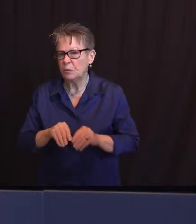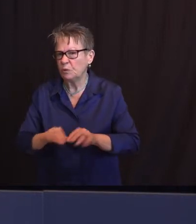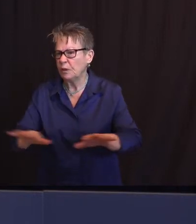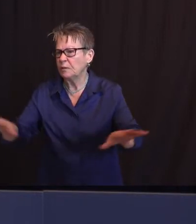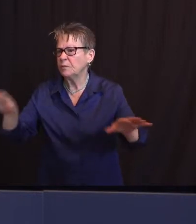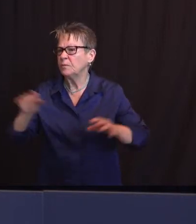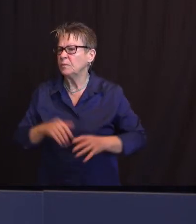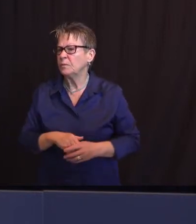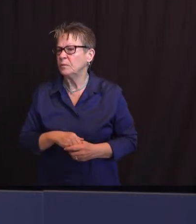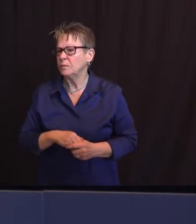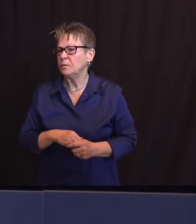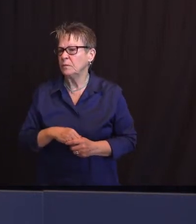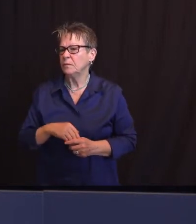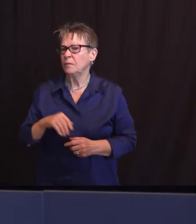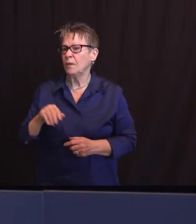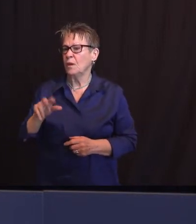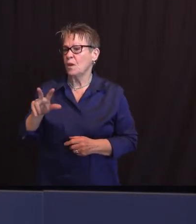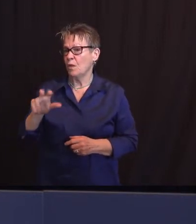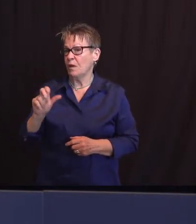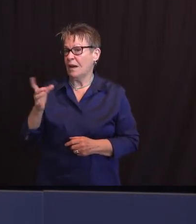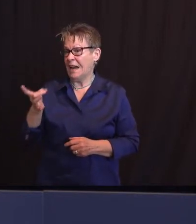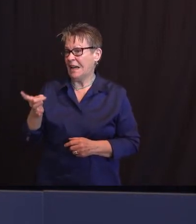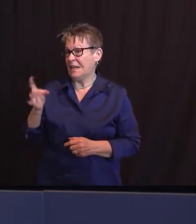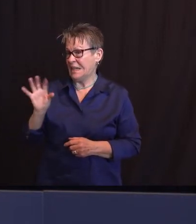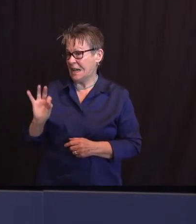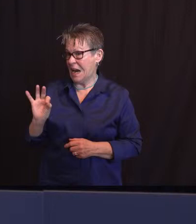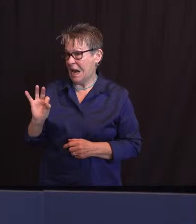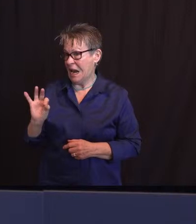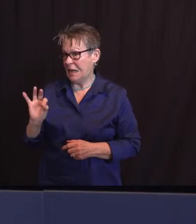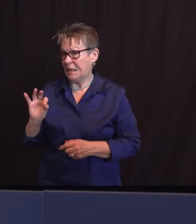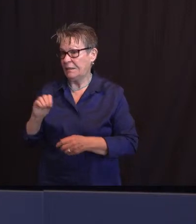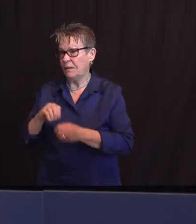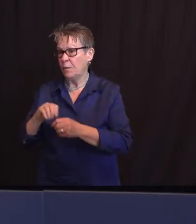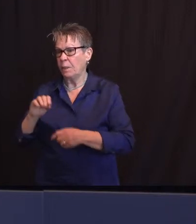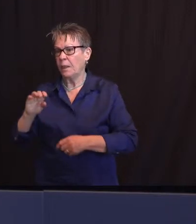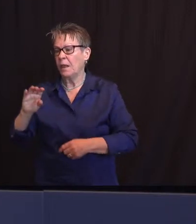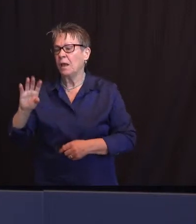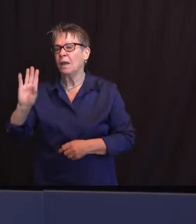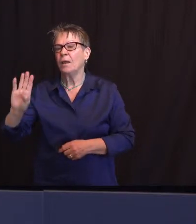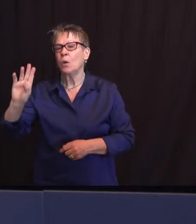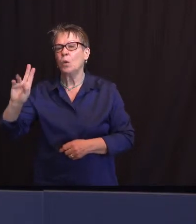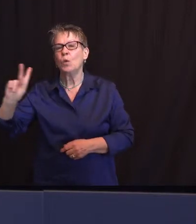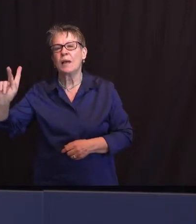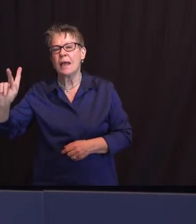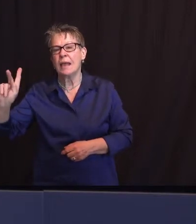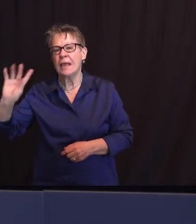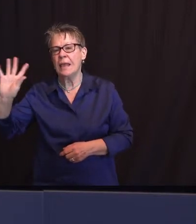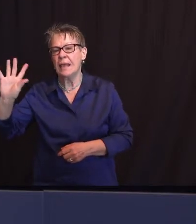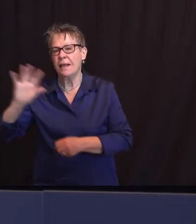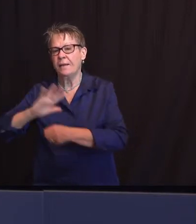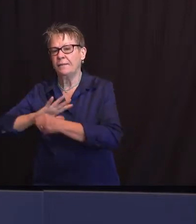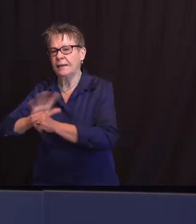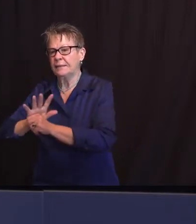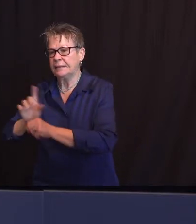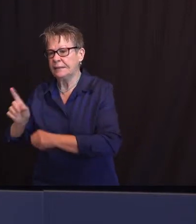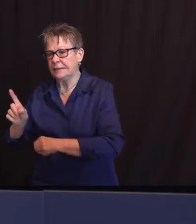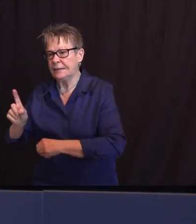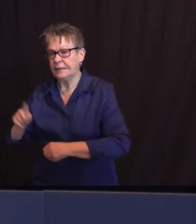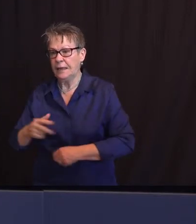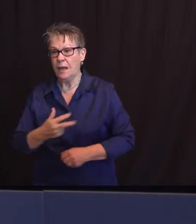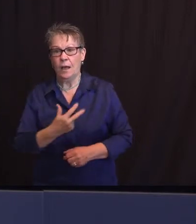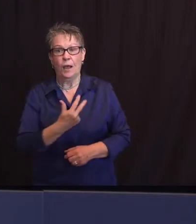389 cases of B117, otherwise known as the UK variant. We have 3P1